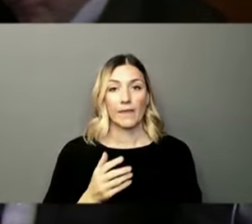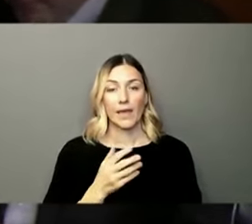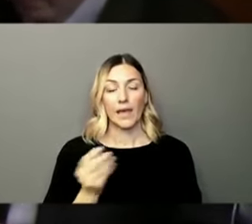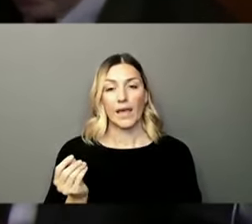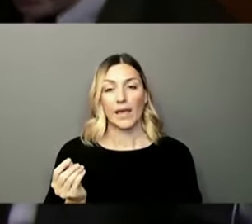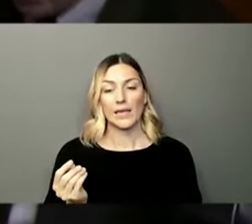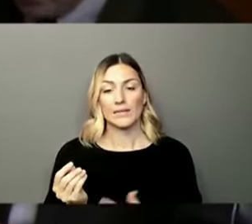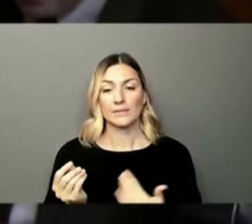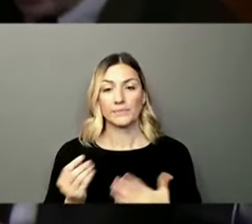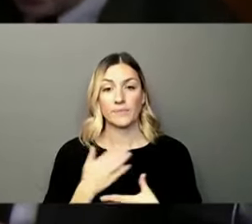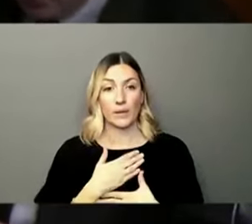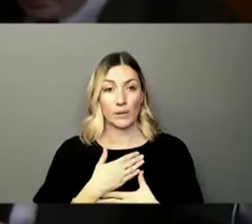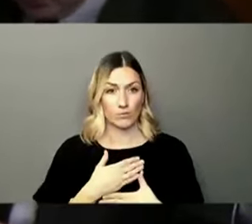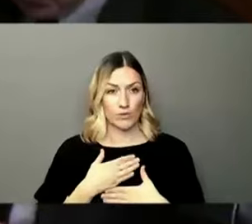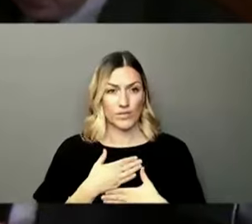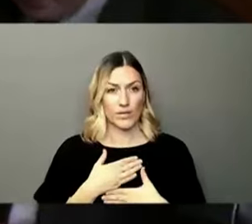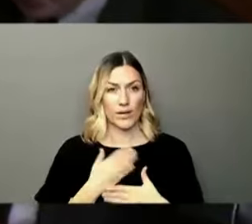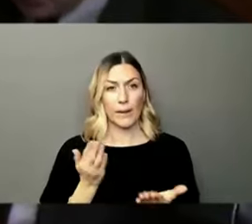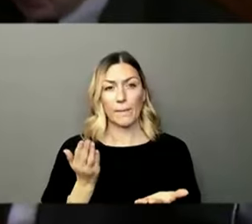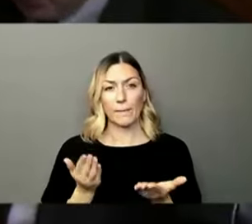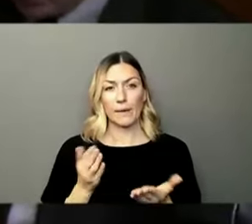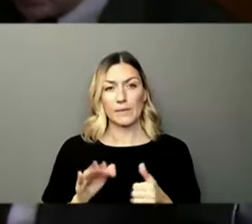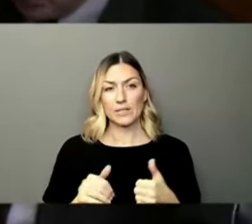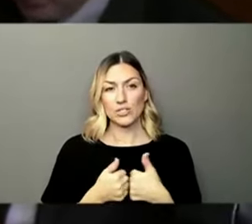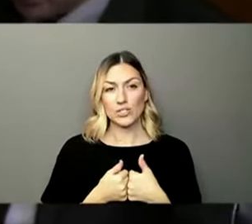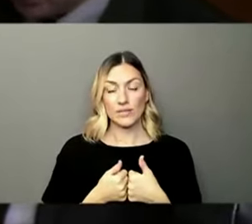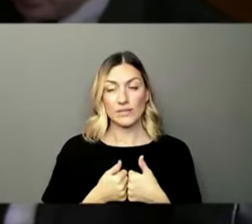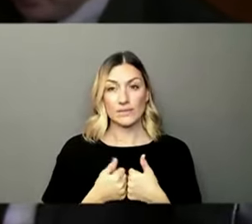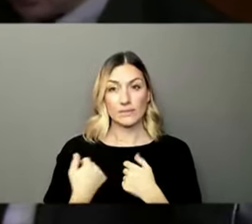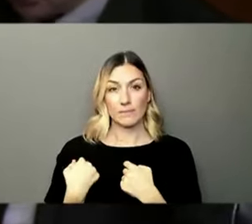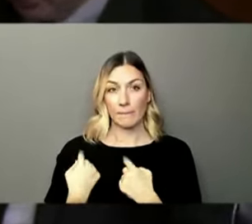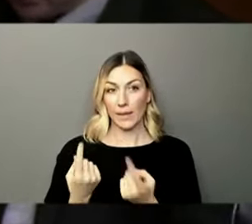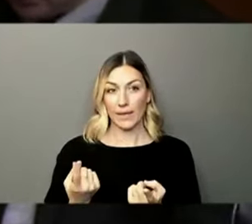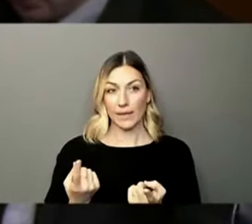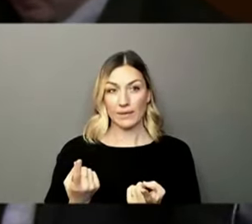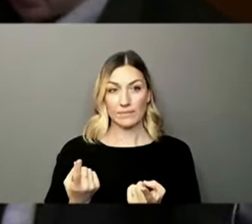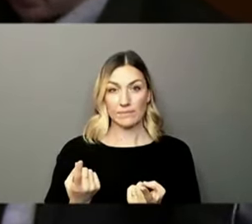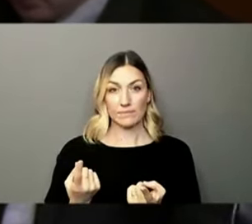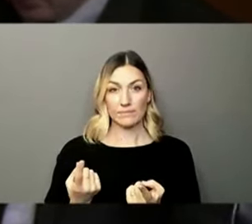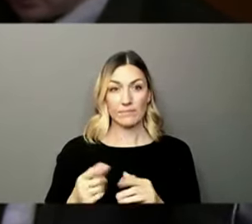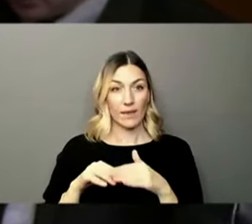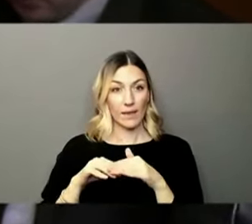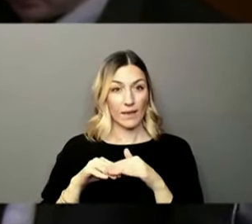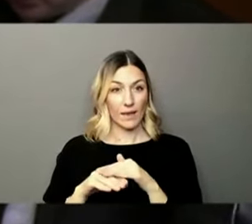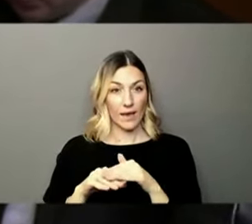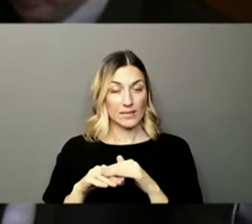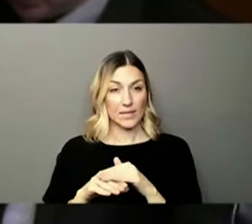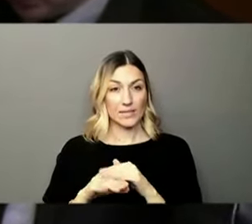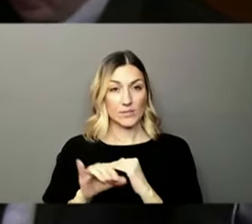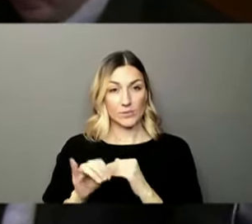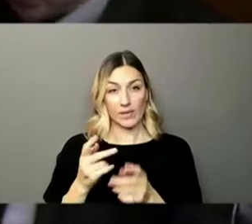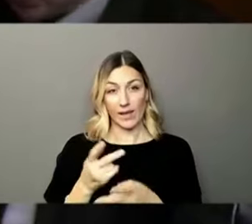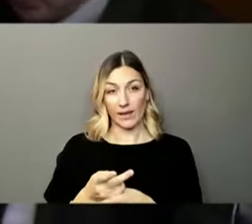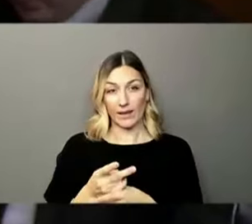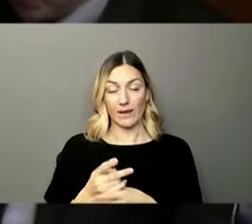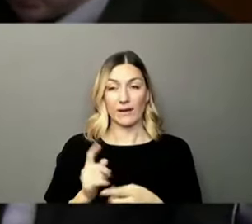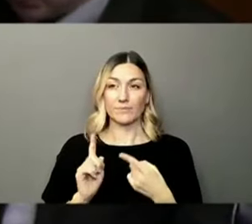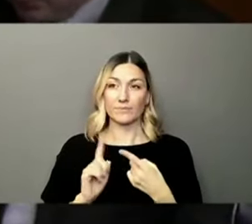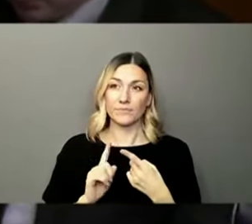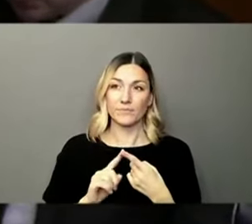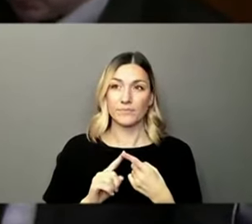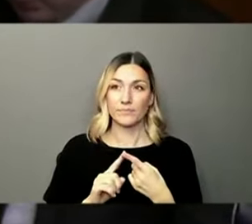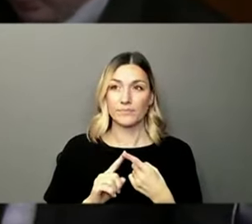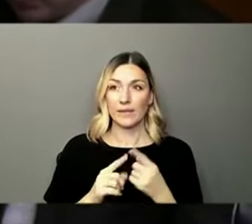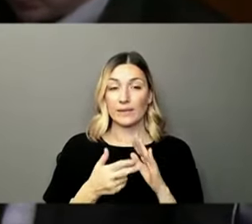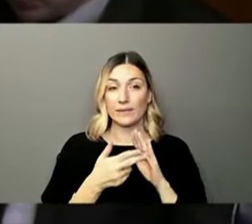I appreciate that it may be that the challenge has just been that access to that care, whether for